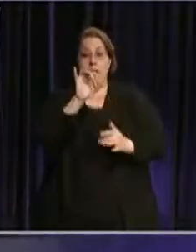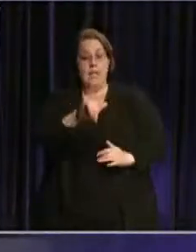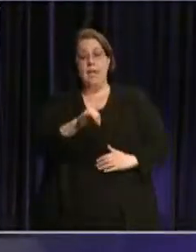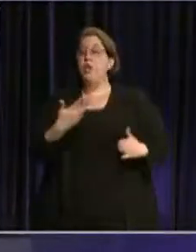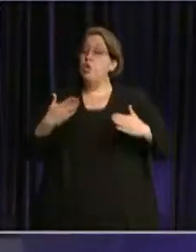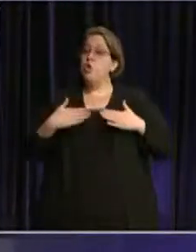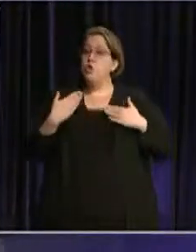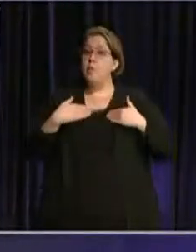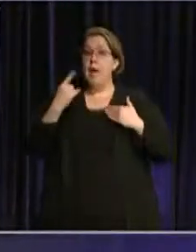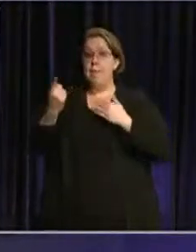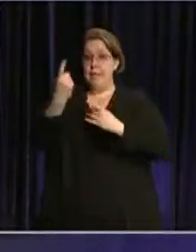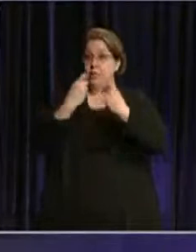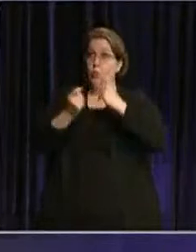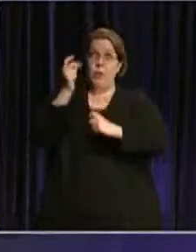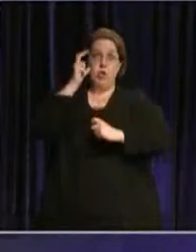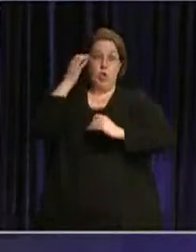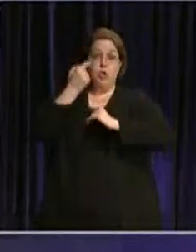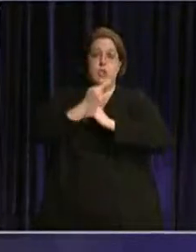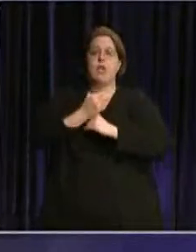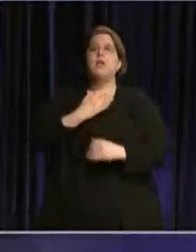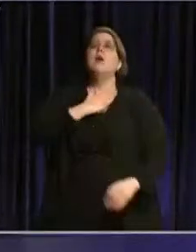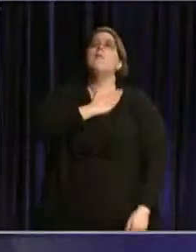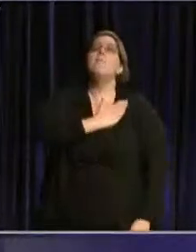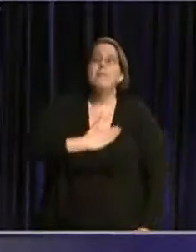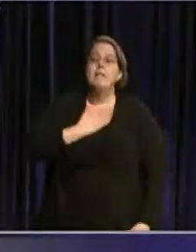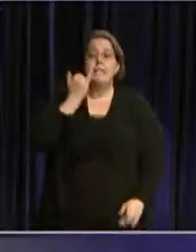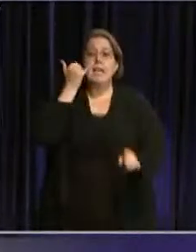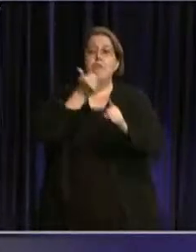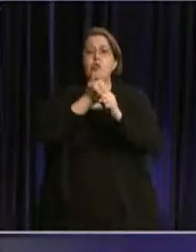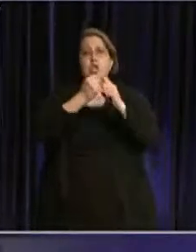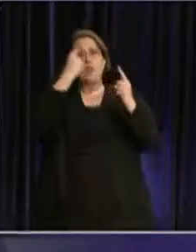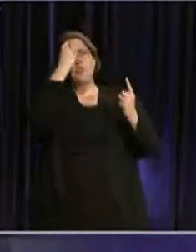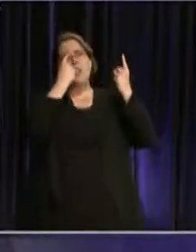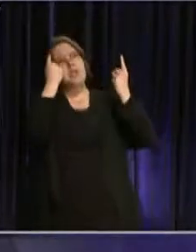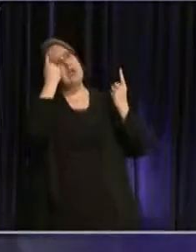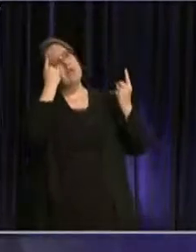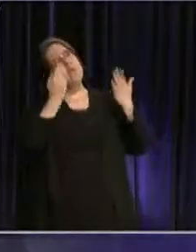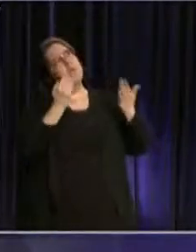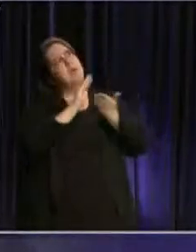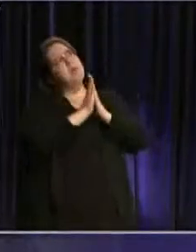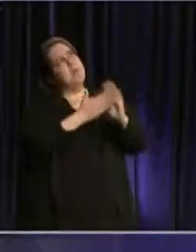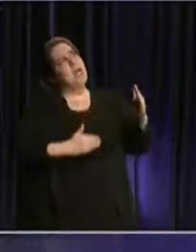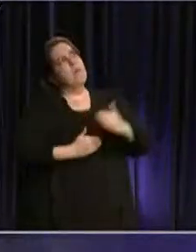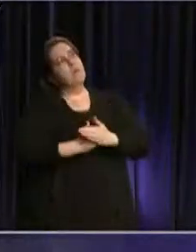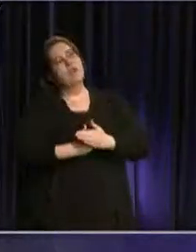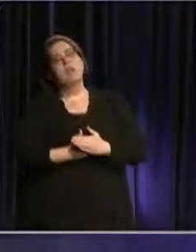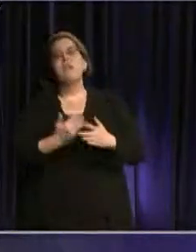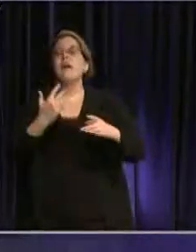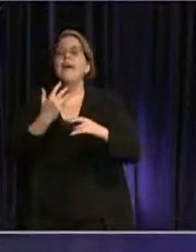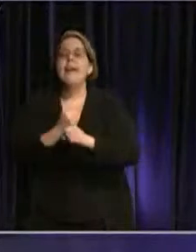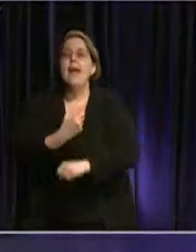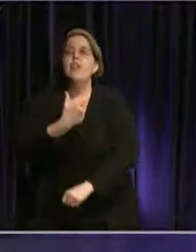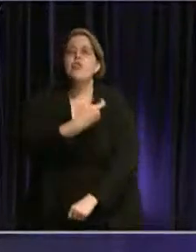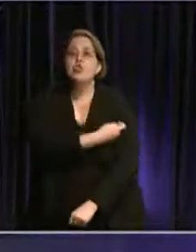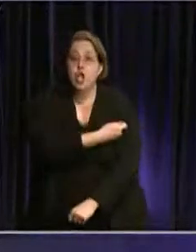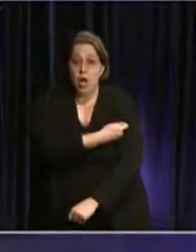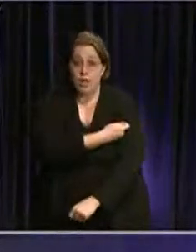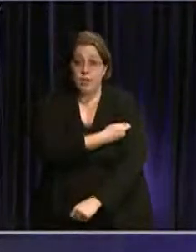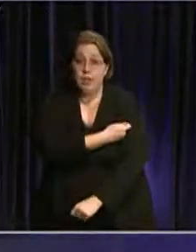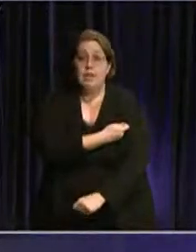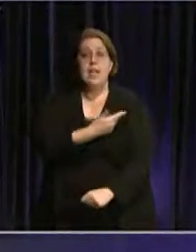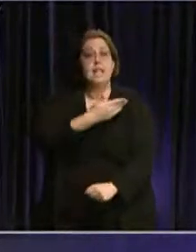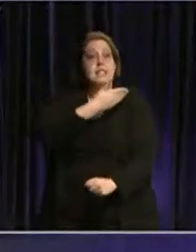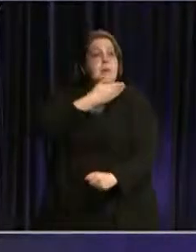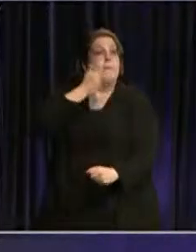glad we got this question today. Please, if you are thinking of getting pregnant, do get vaccinated. That is in the best